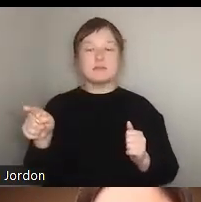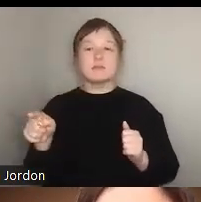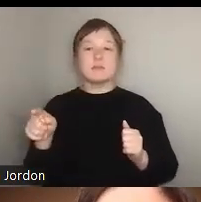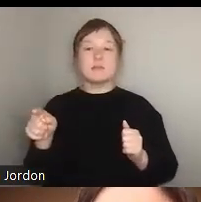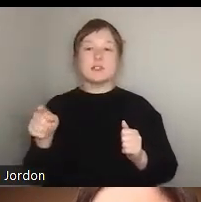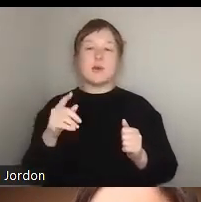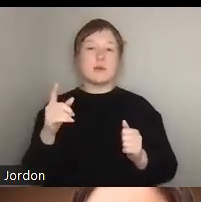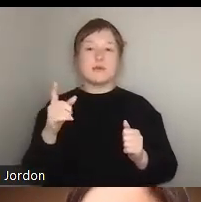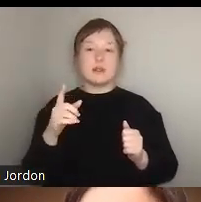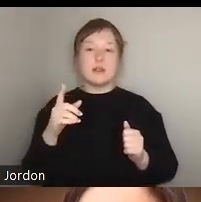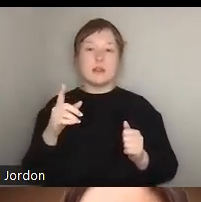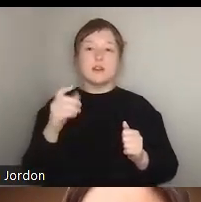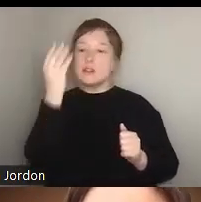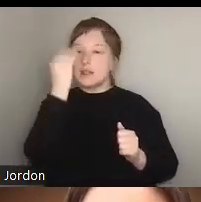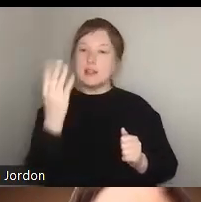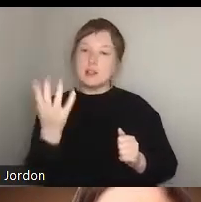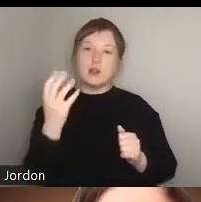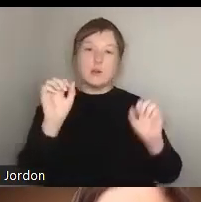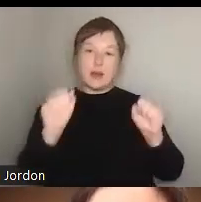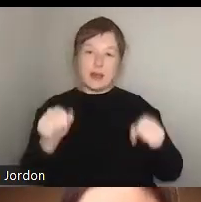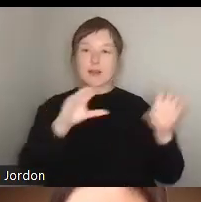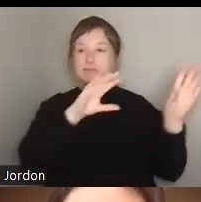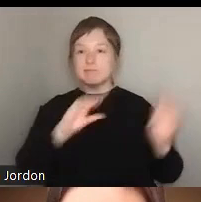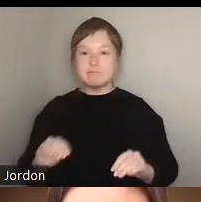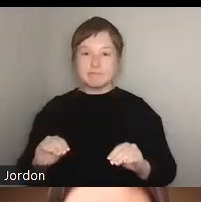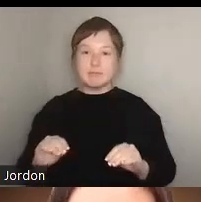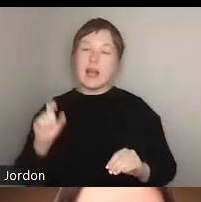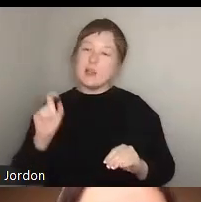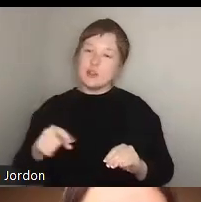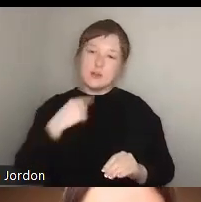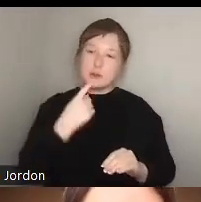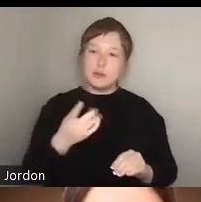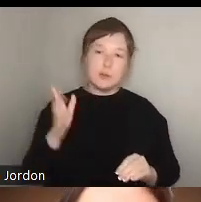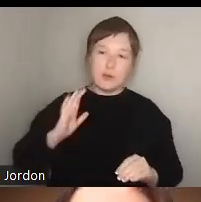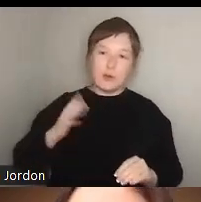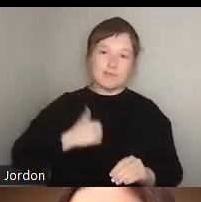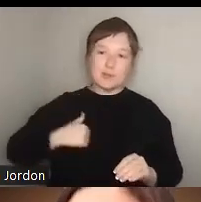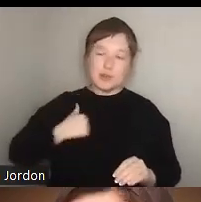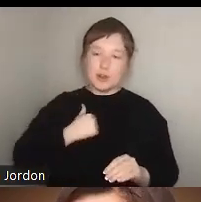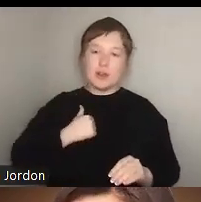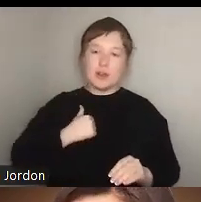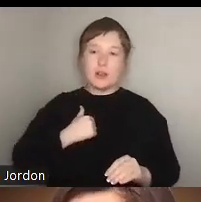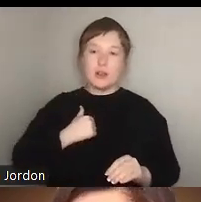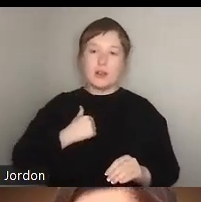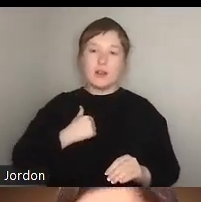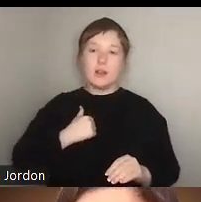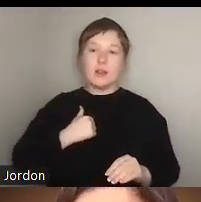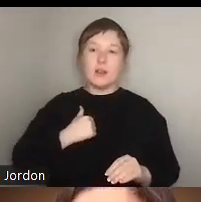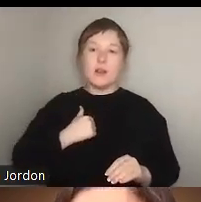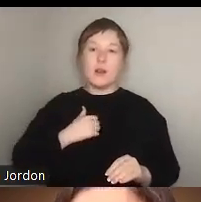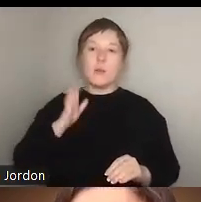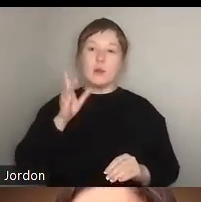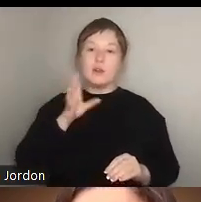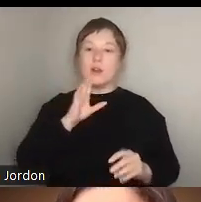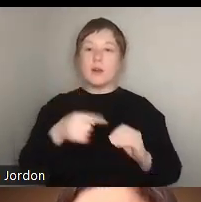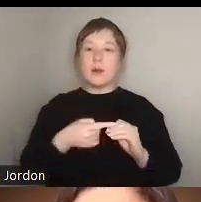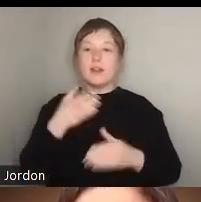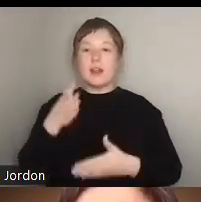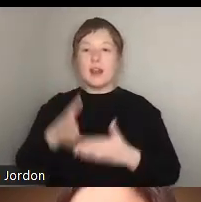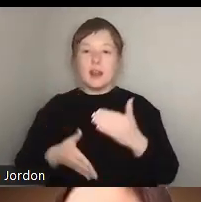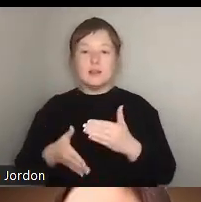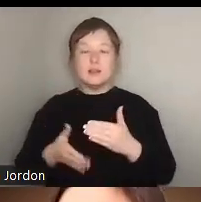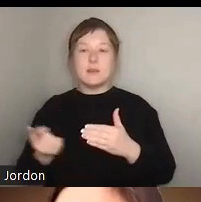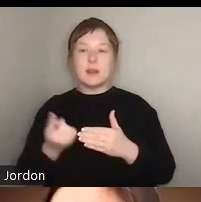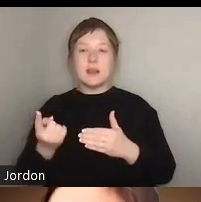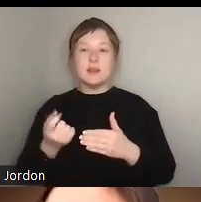So just to let you know, sorry, I should have said it earlier. And there will be a case that we'll go over at the end too that can be